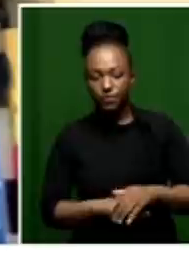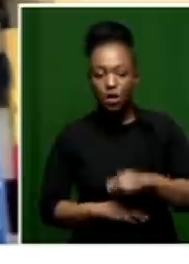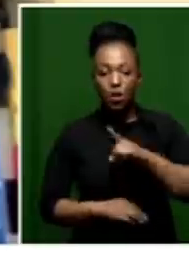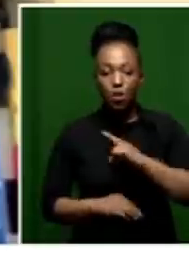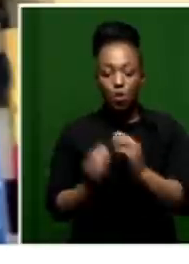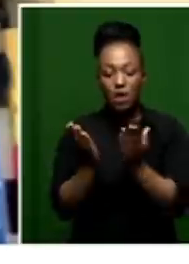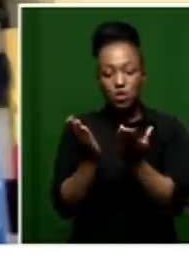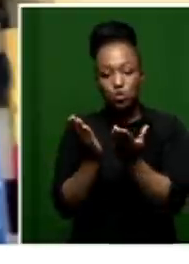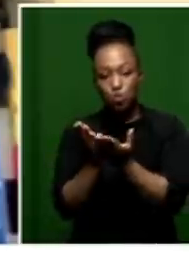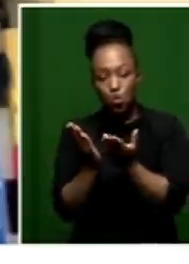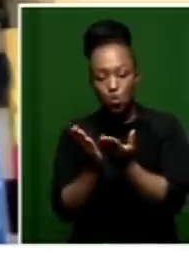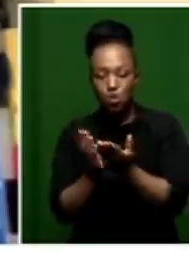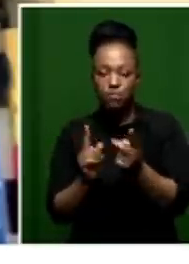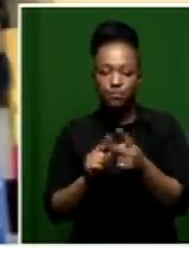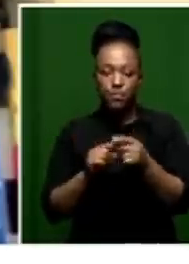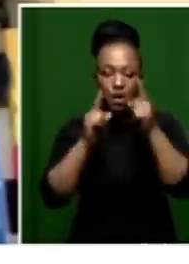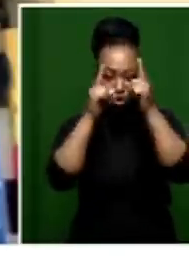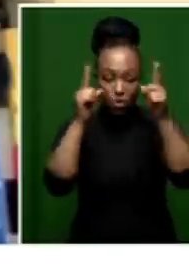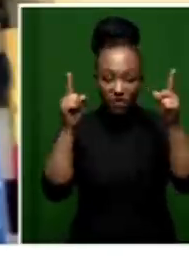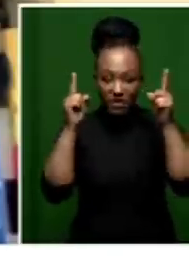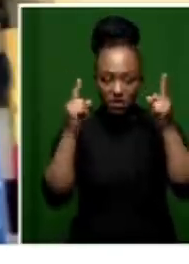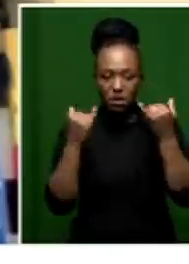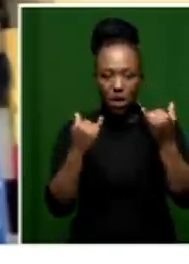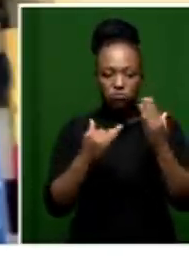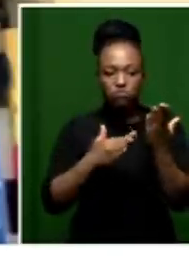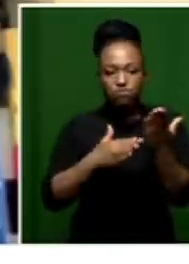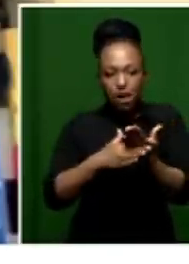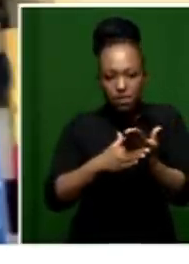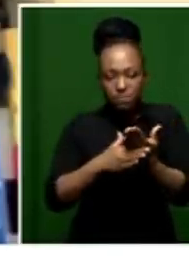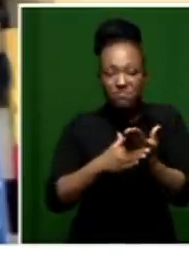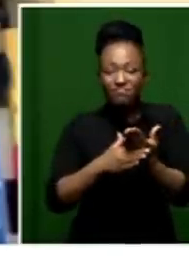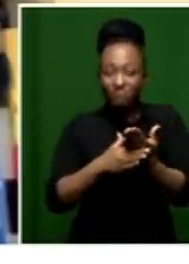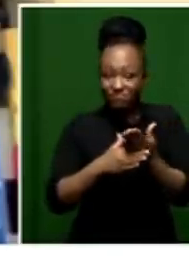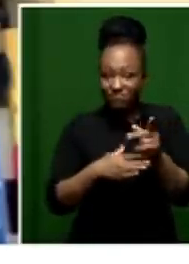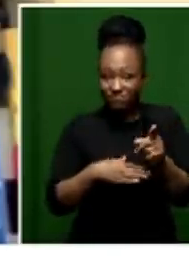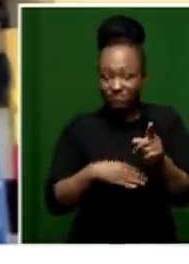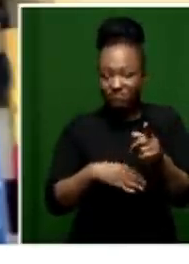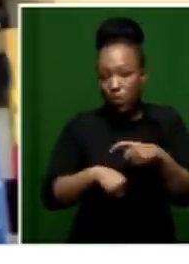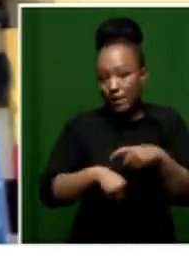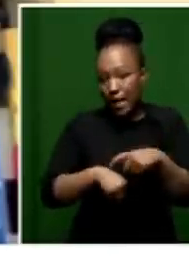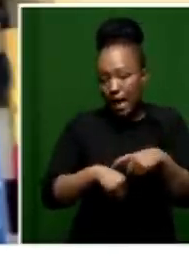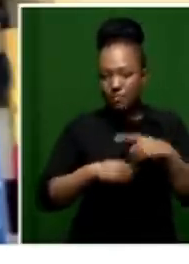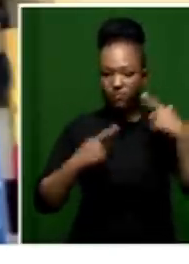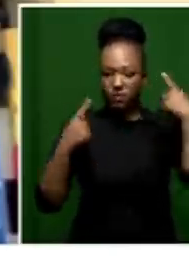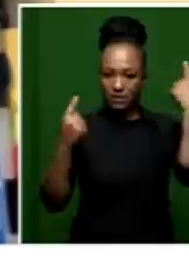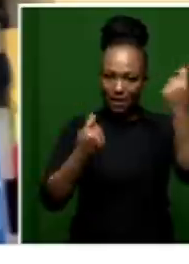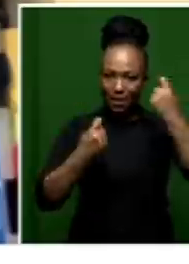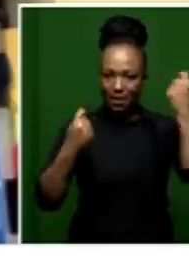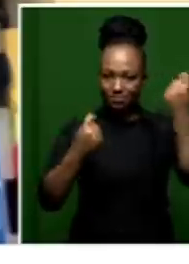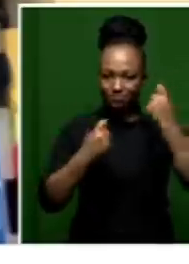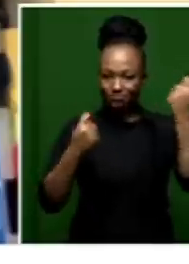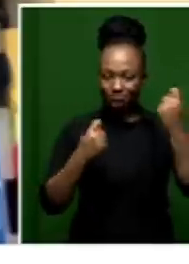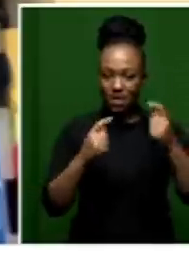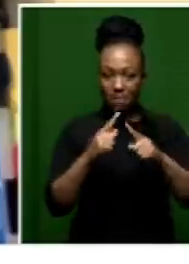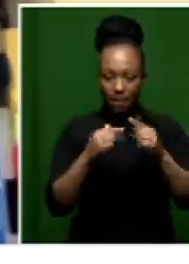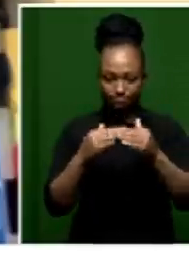schools and universities break for the end of the year, and that come with time to celebrate. But we have to